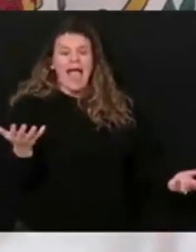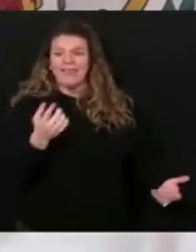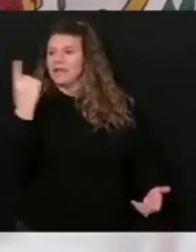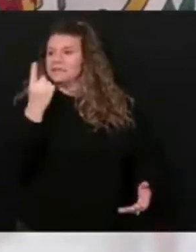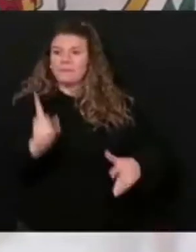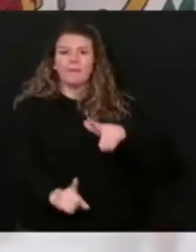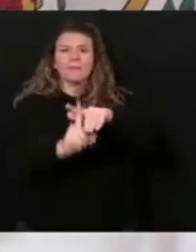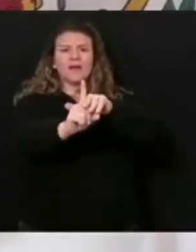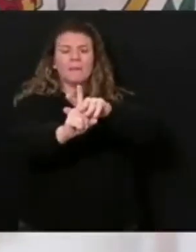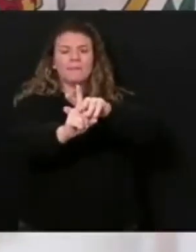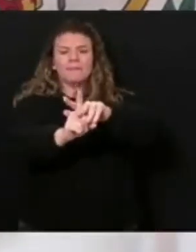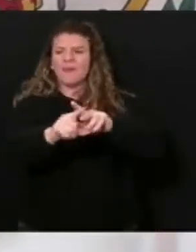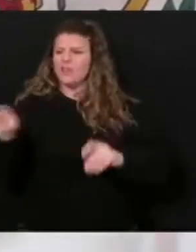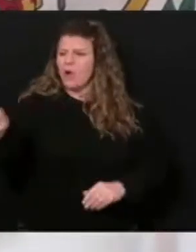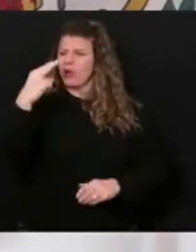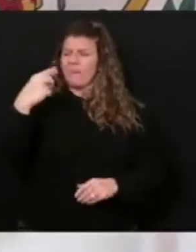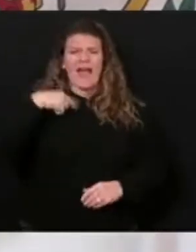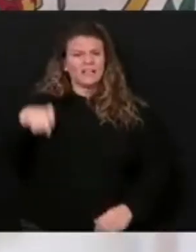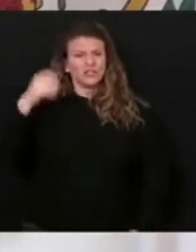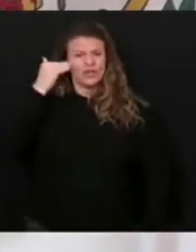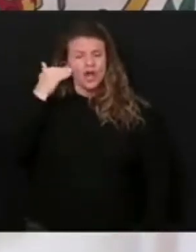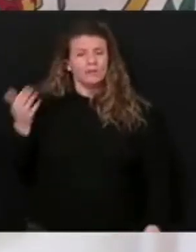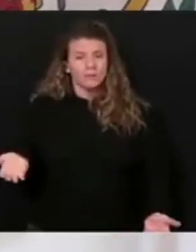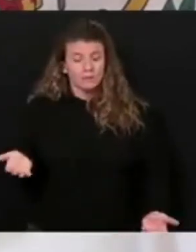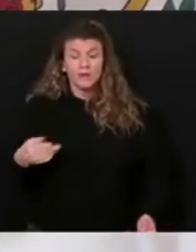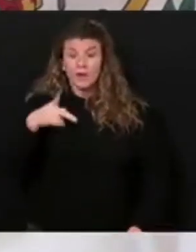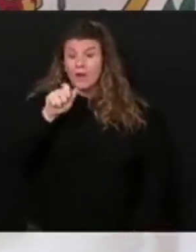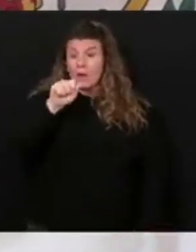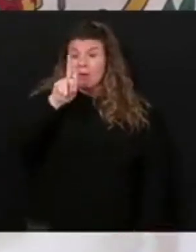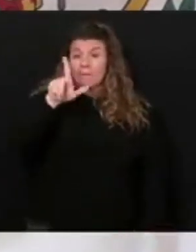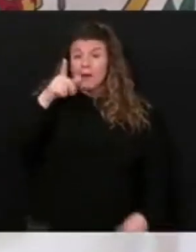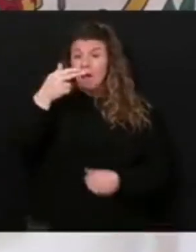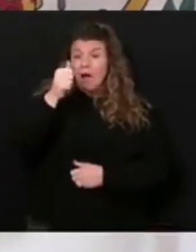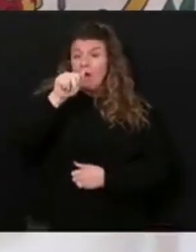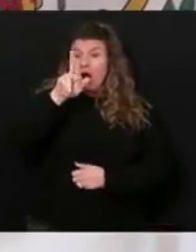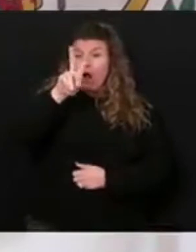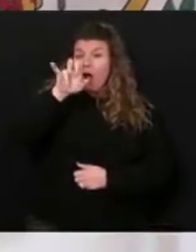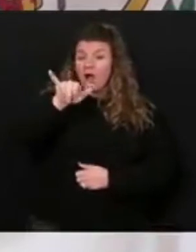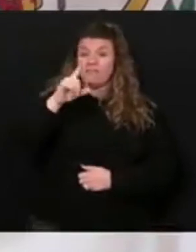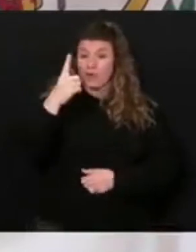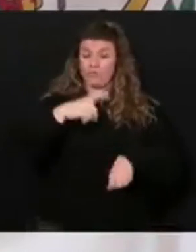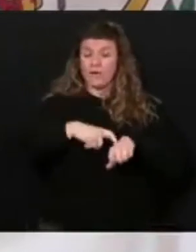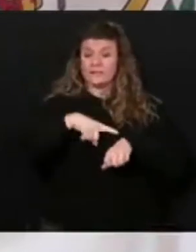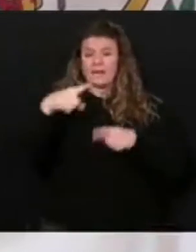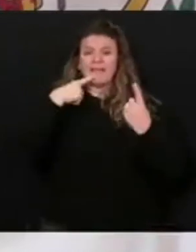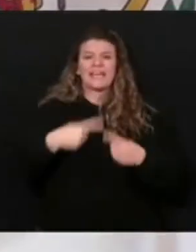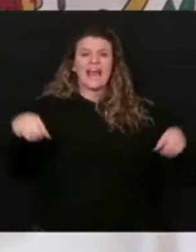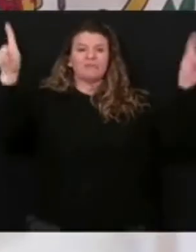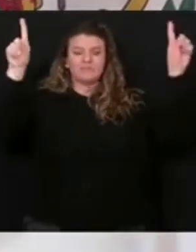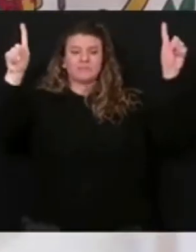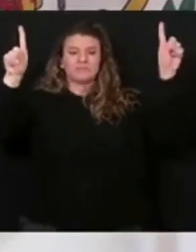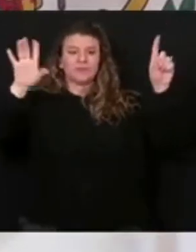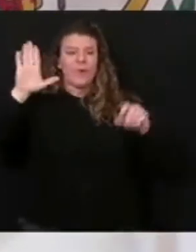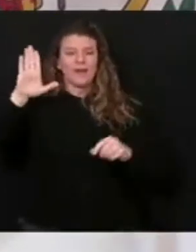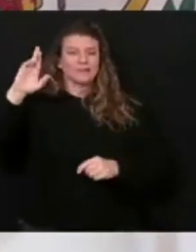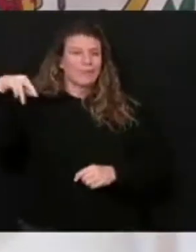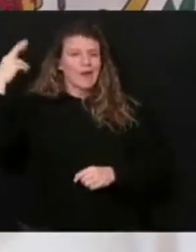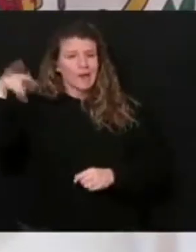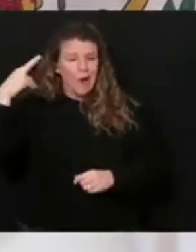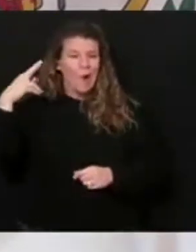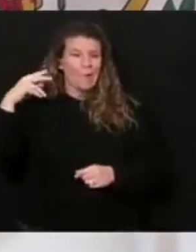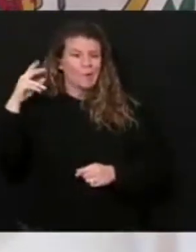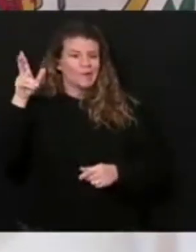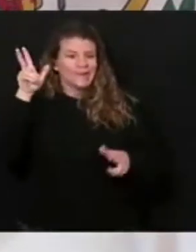and I should know. Well, Paul Harvey one time said on his broadcast, and a lot of us that are my age